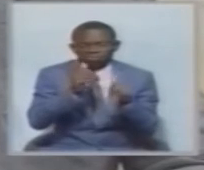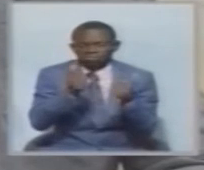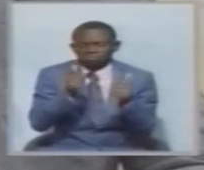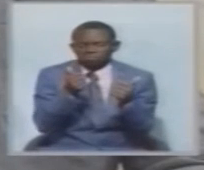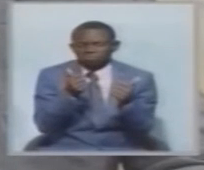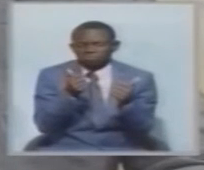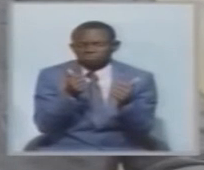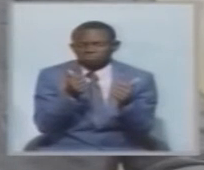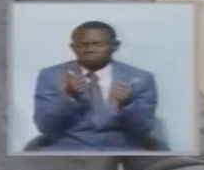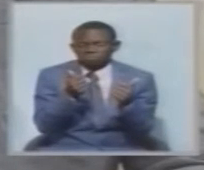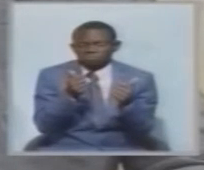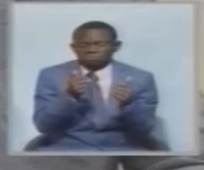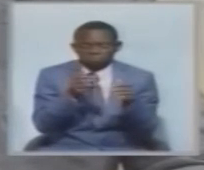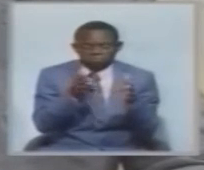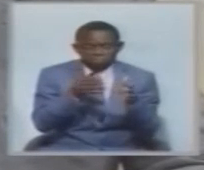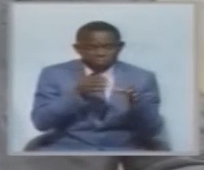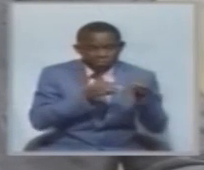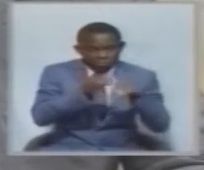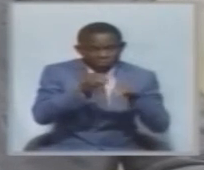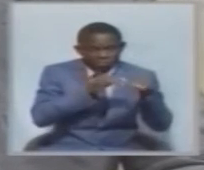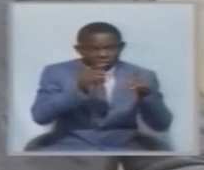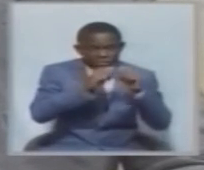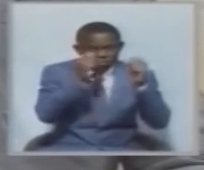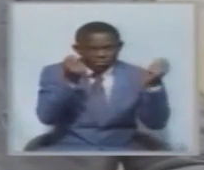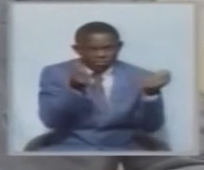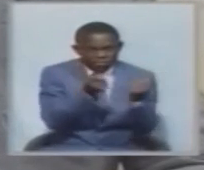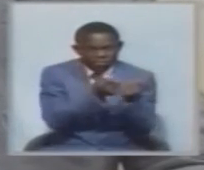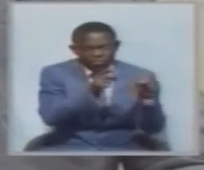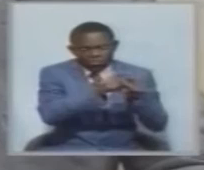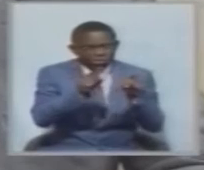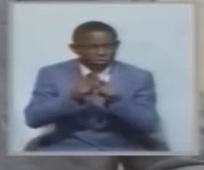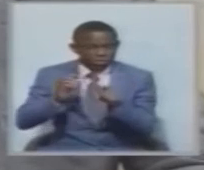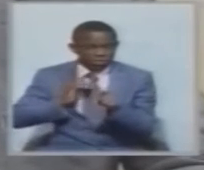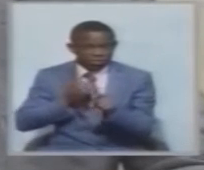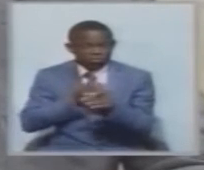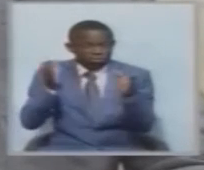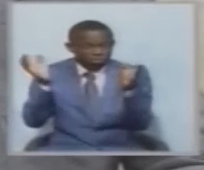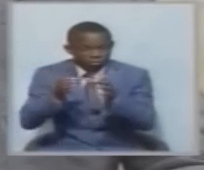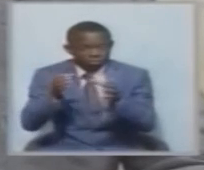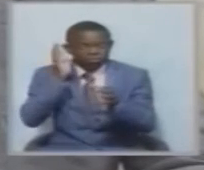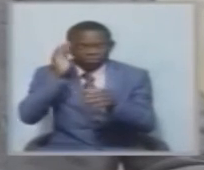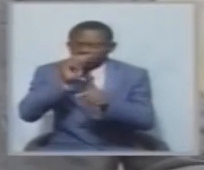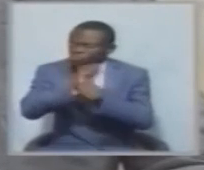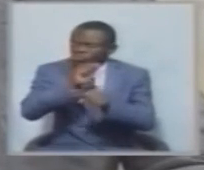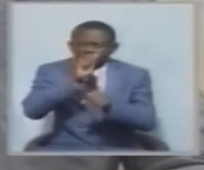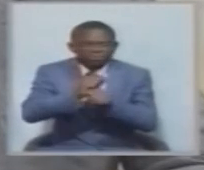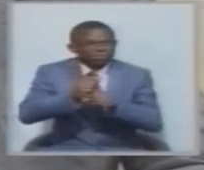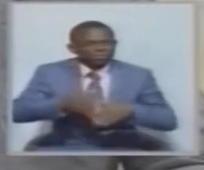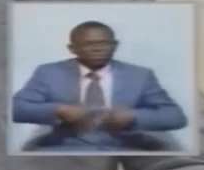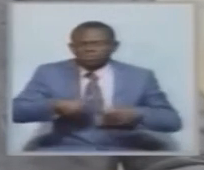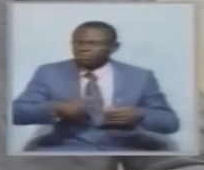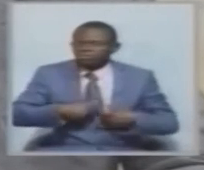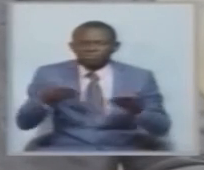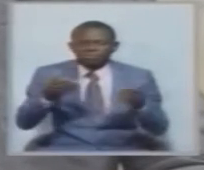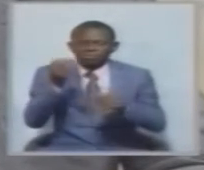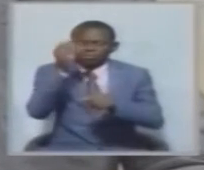team, plus we have also our own committee that will be working round the clock to ensure that the meetings are up and running